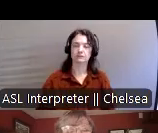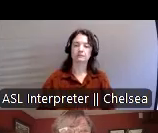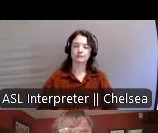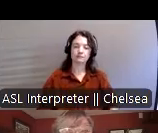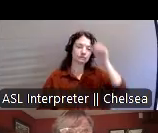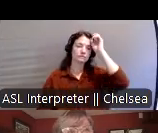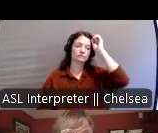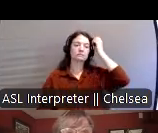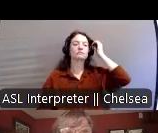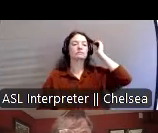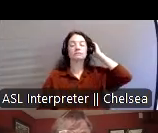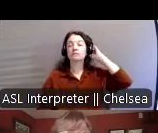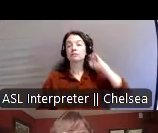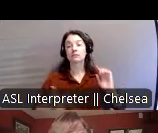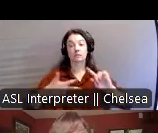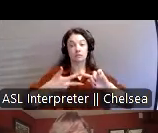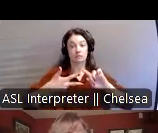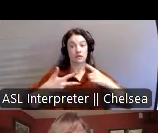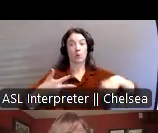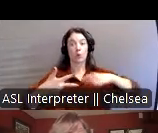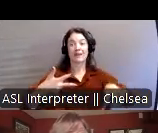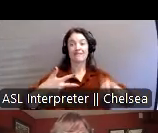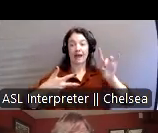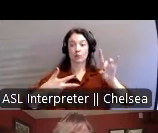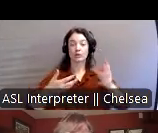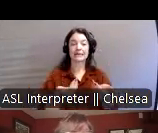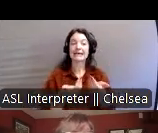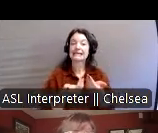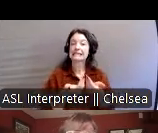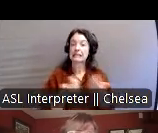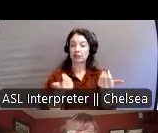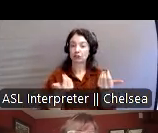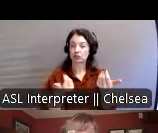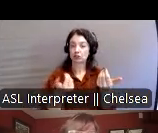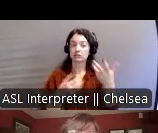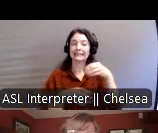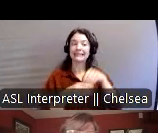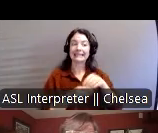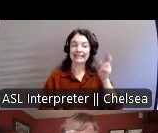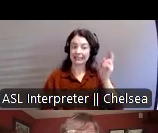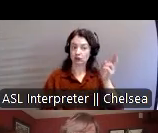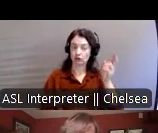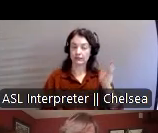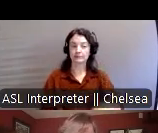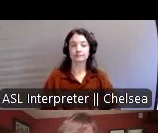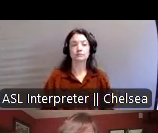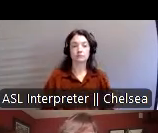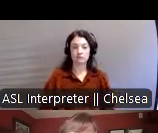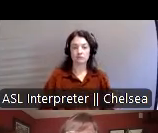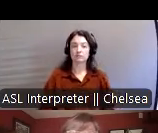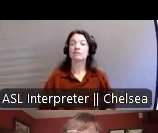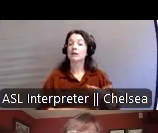The second finding is separation in history. A striking pattern was the presence of past